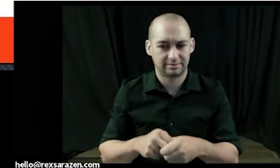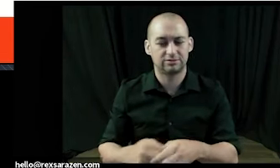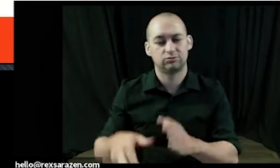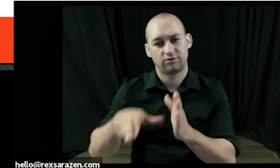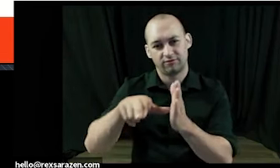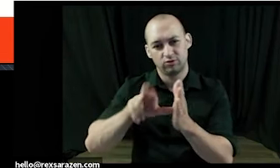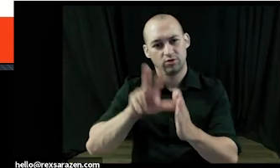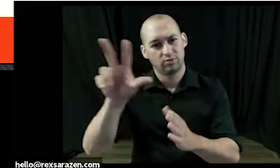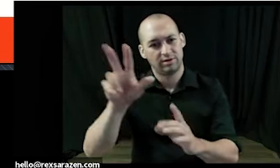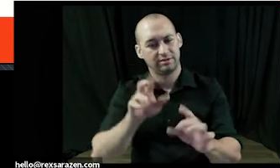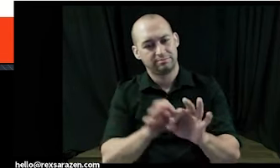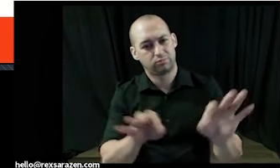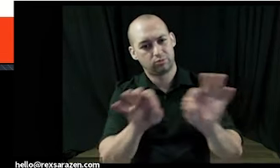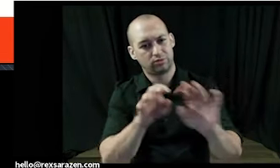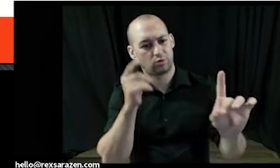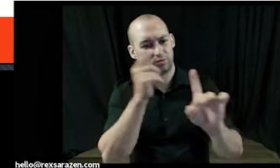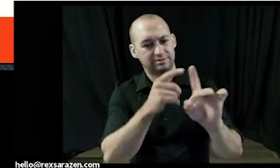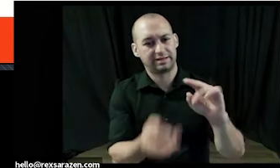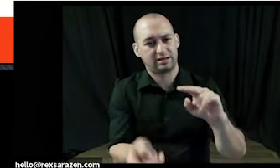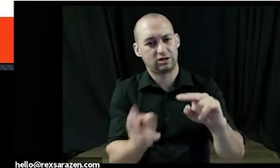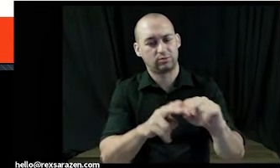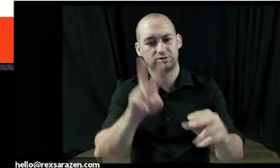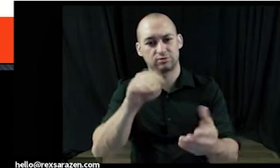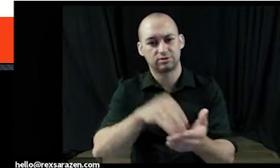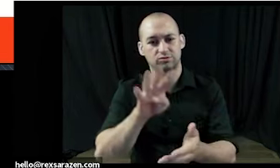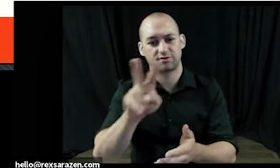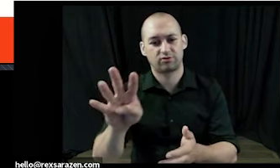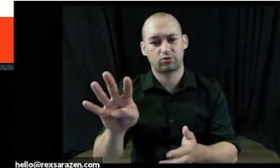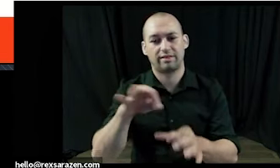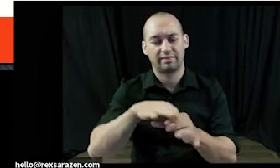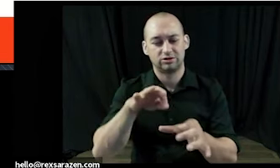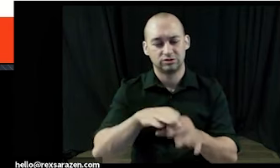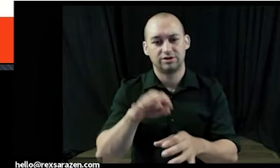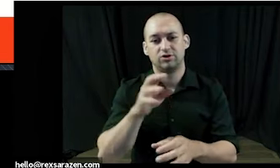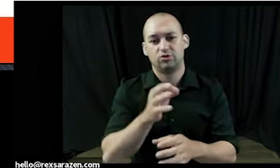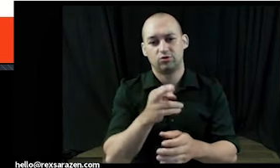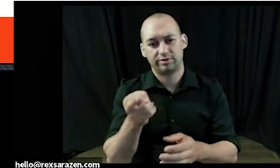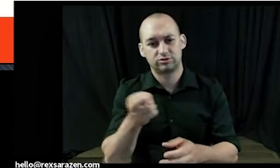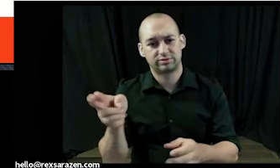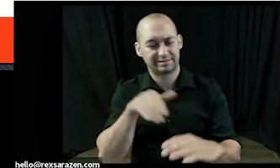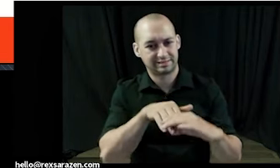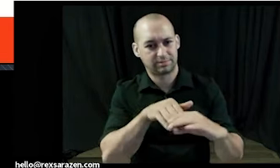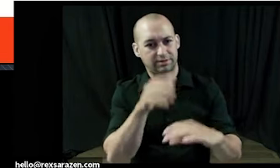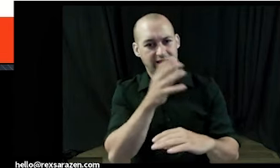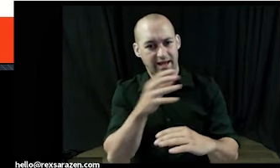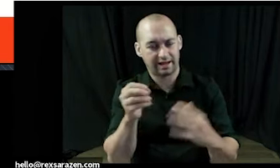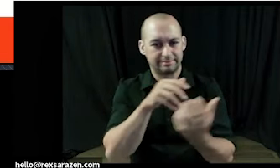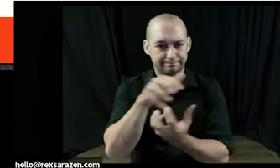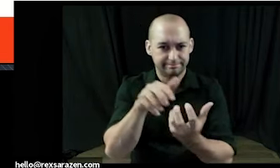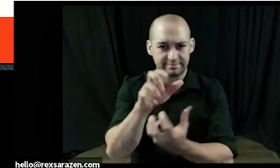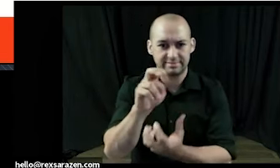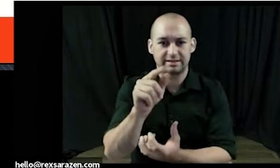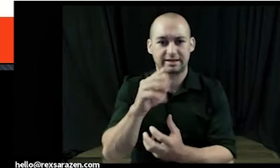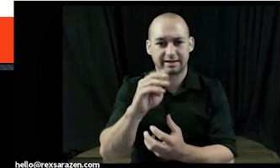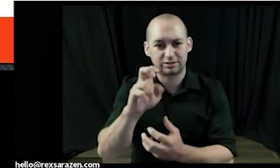main goals, it's to increase 2024 election and voter resource accessibility and engagement. Accessibility has always been